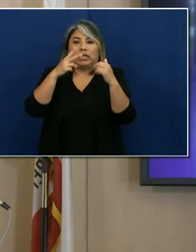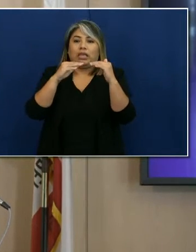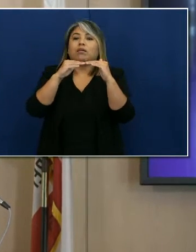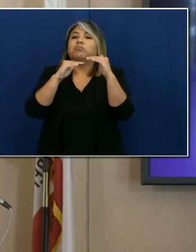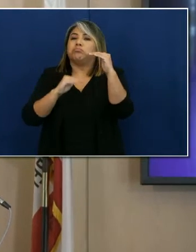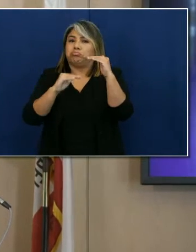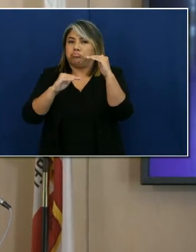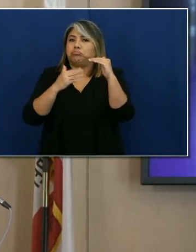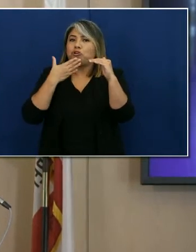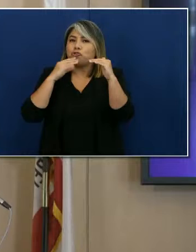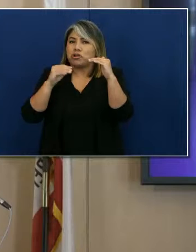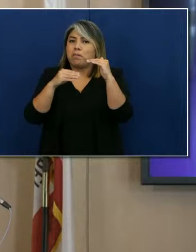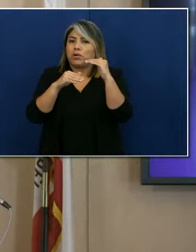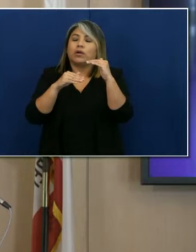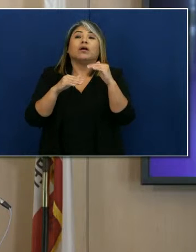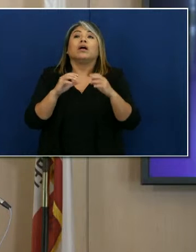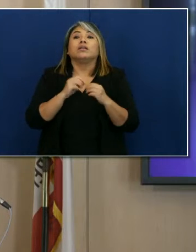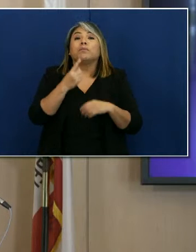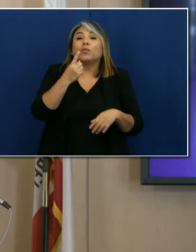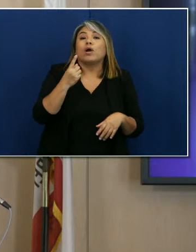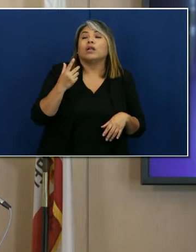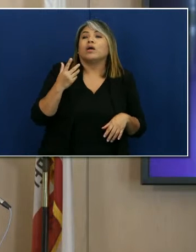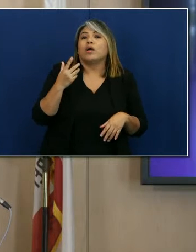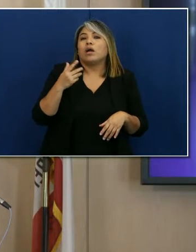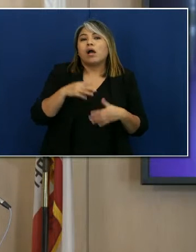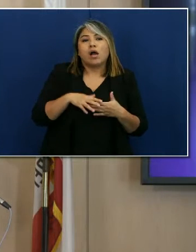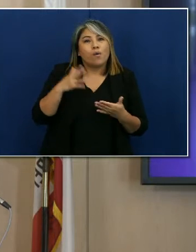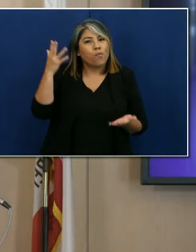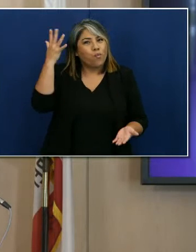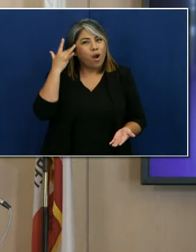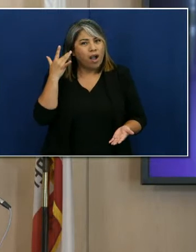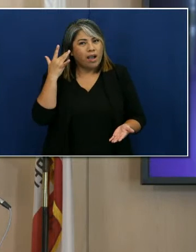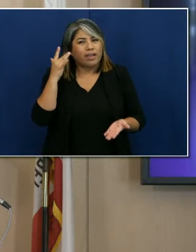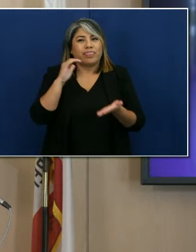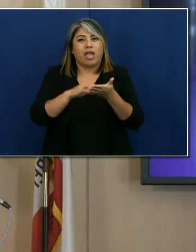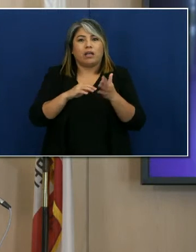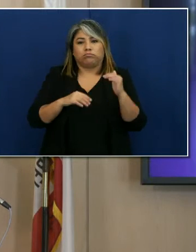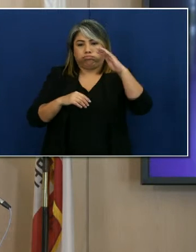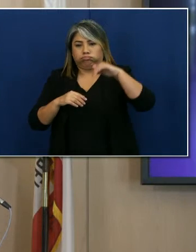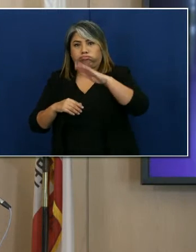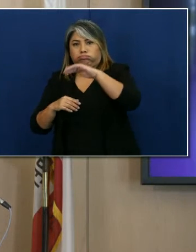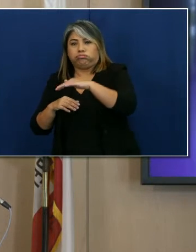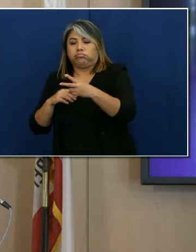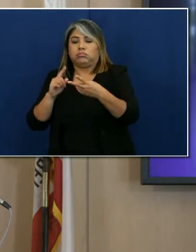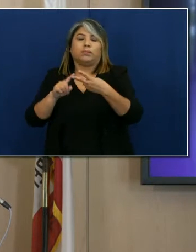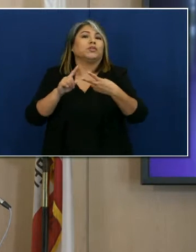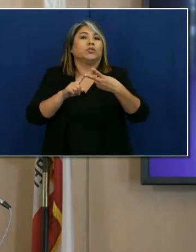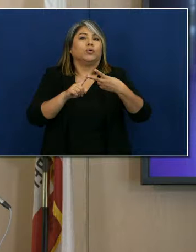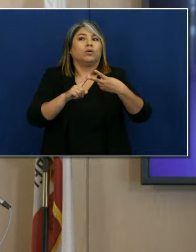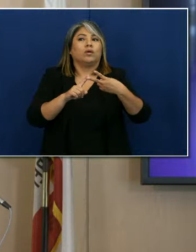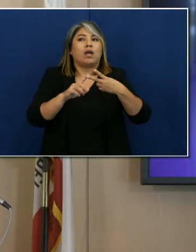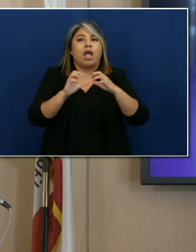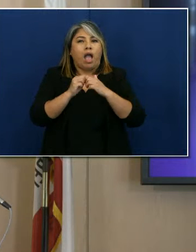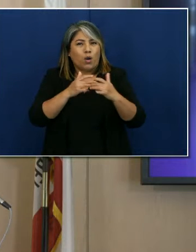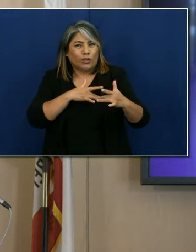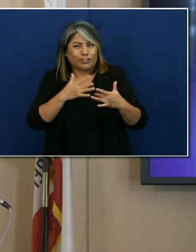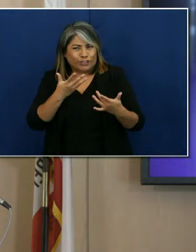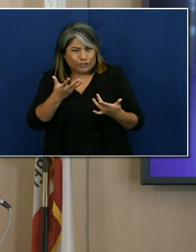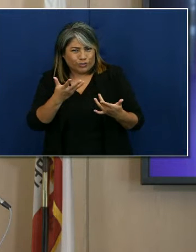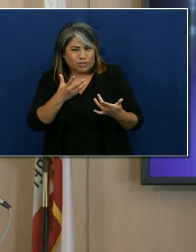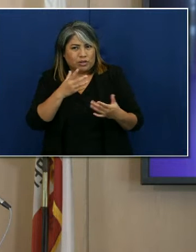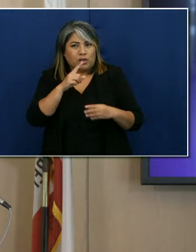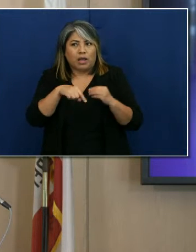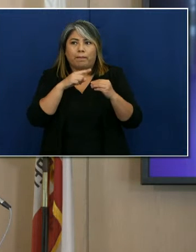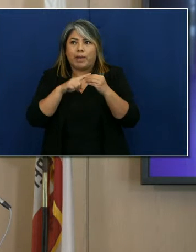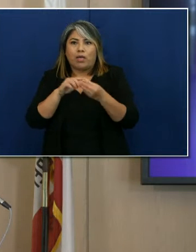number. Number one, what explains that up and down? Number two, how concerned are you about the rate